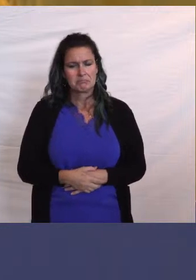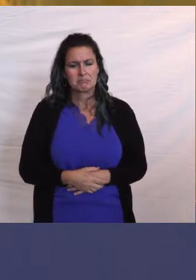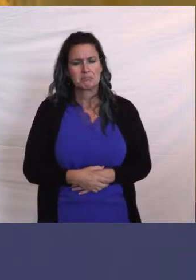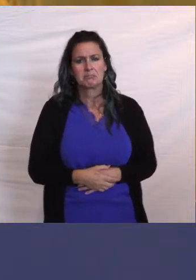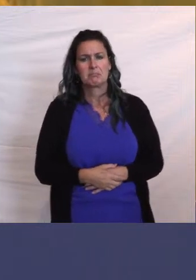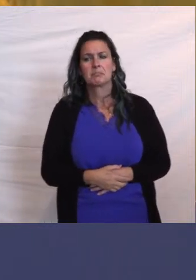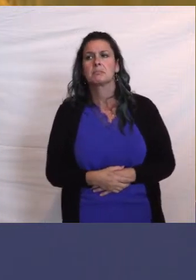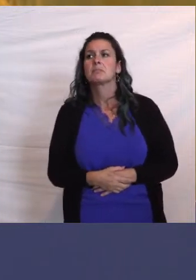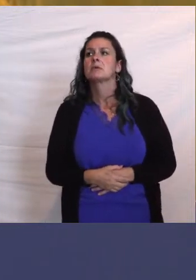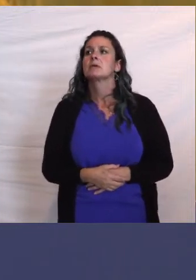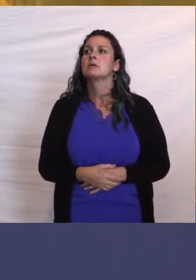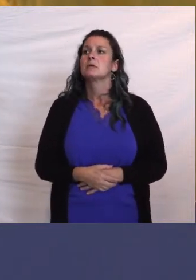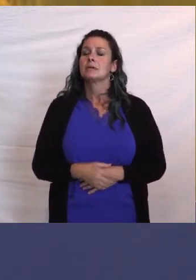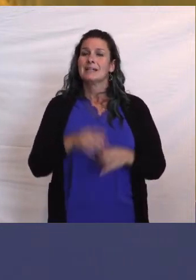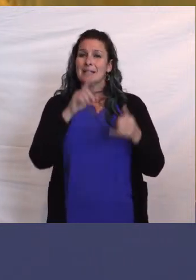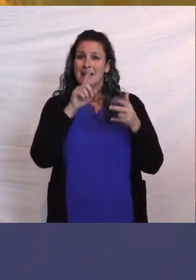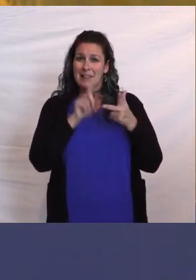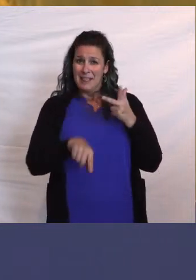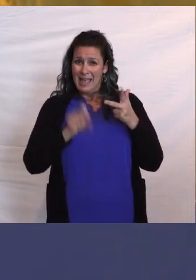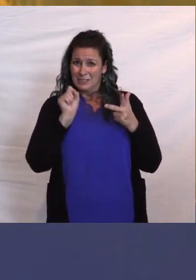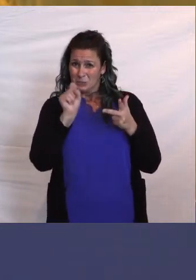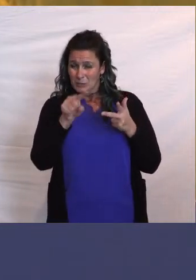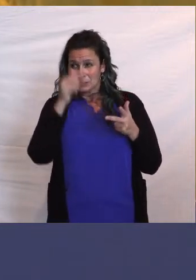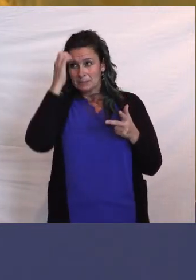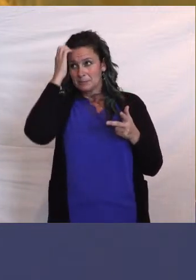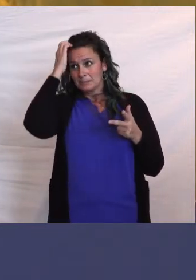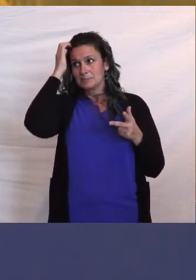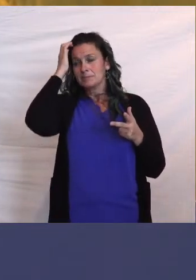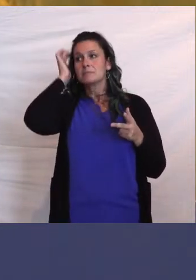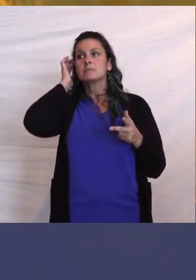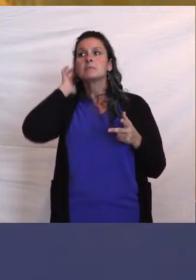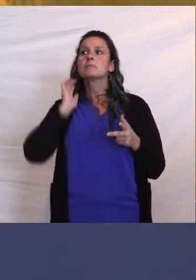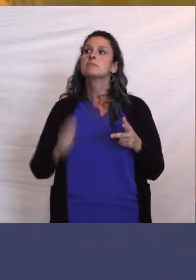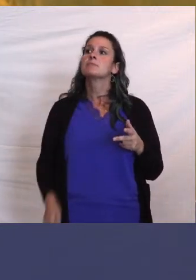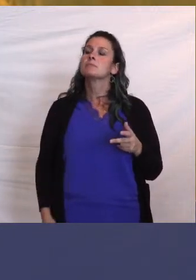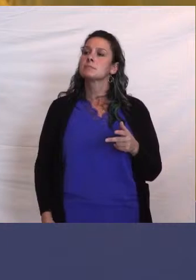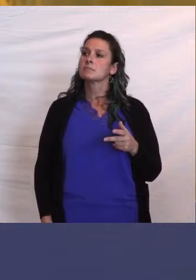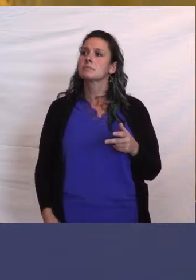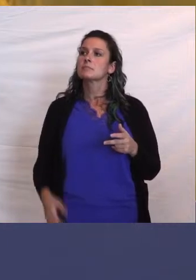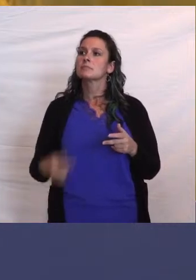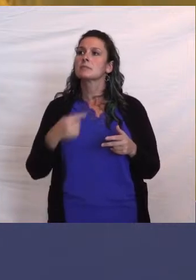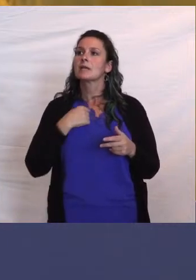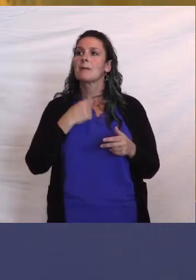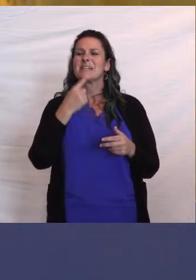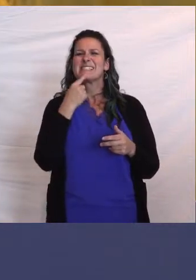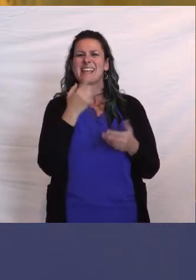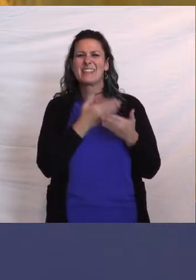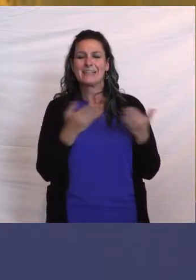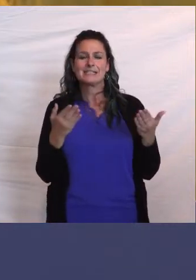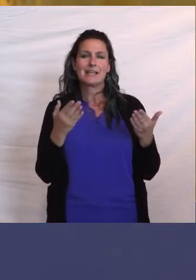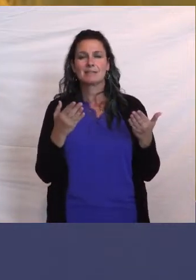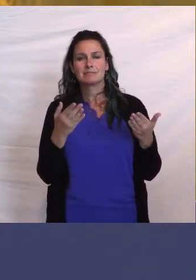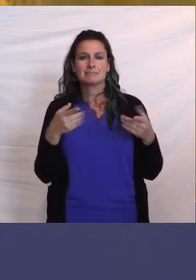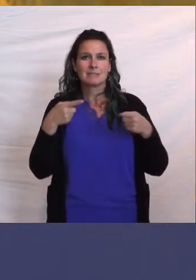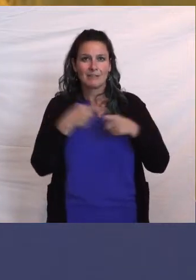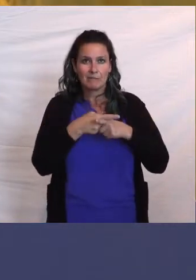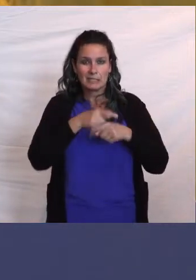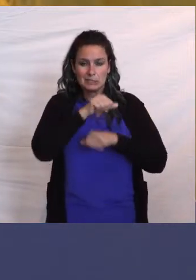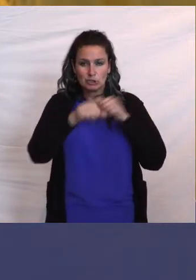On your last question, I think I'm gonna say things that are at odds with each other, but I think they're